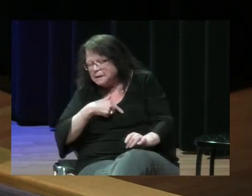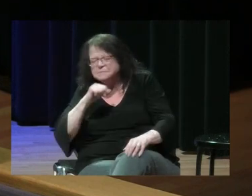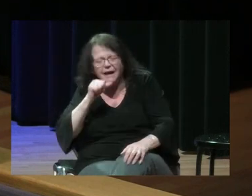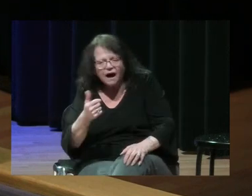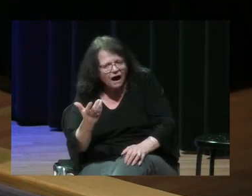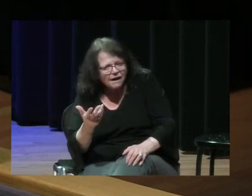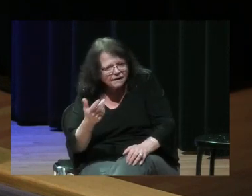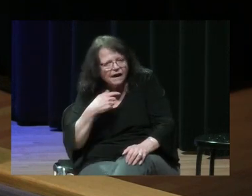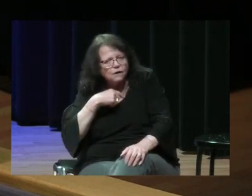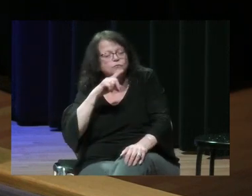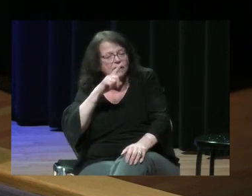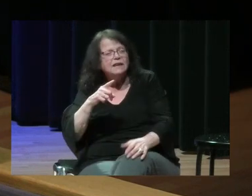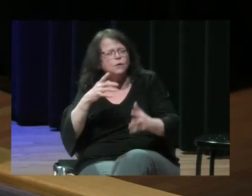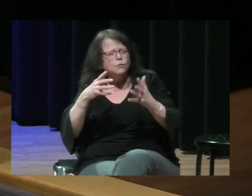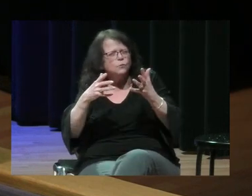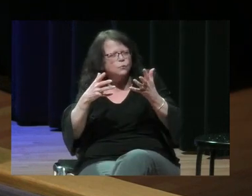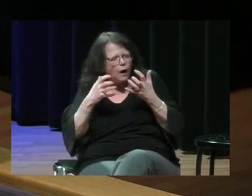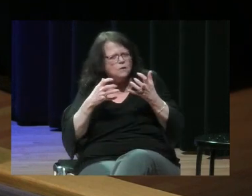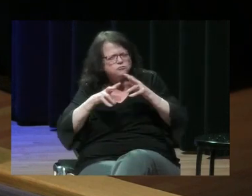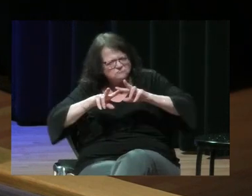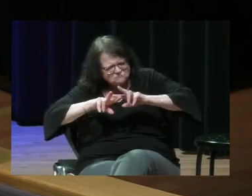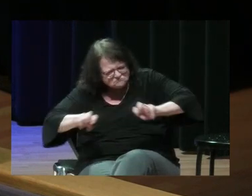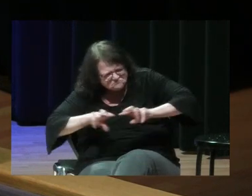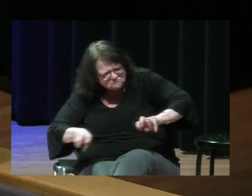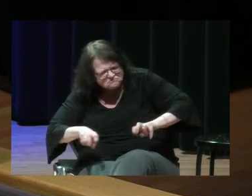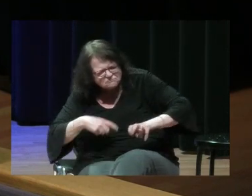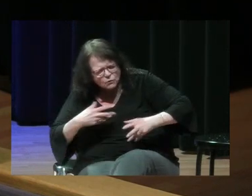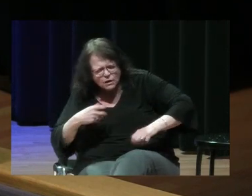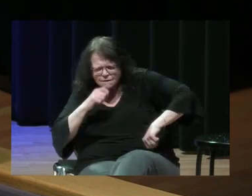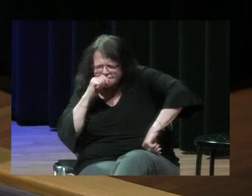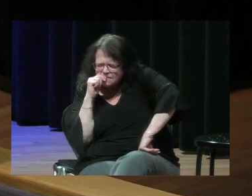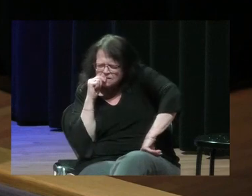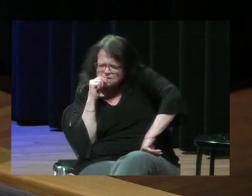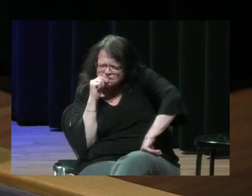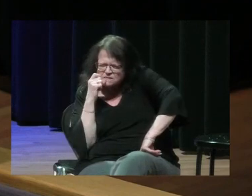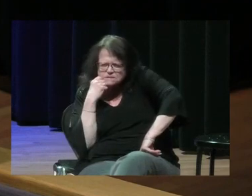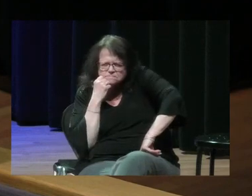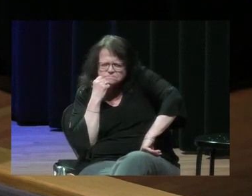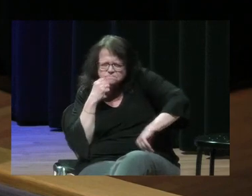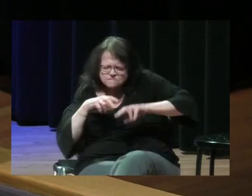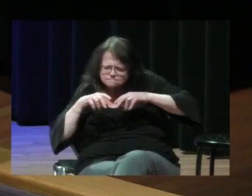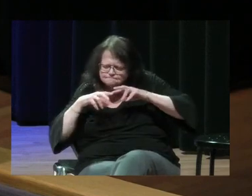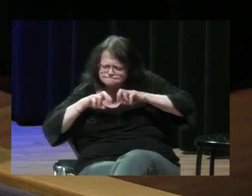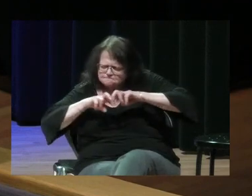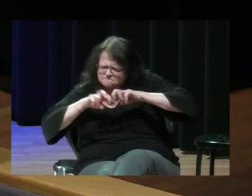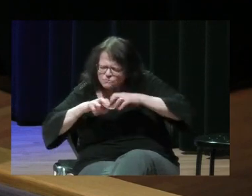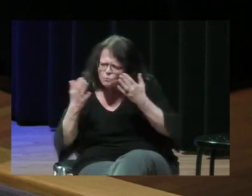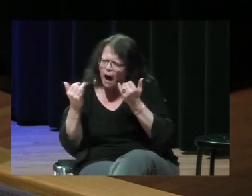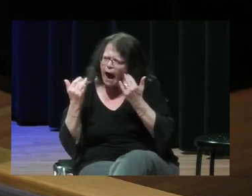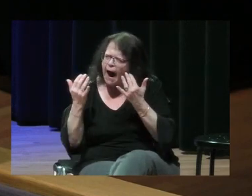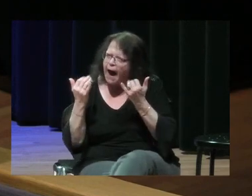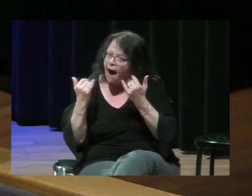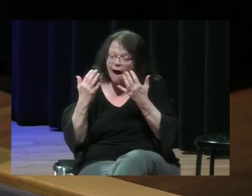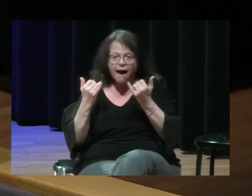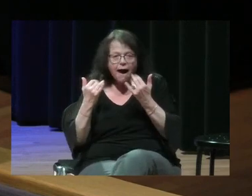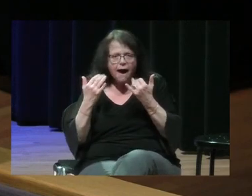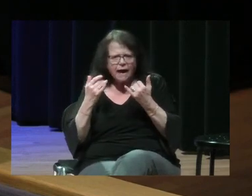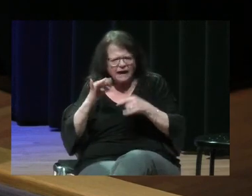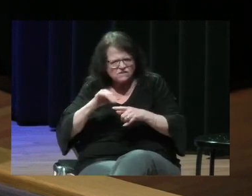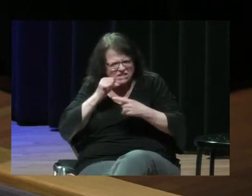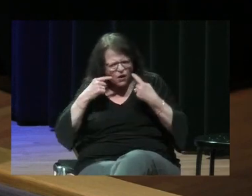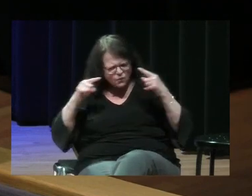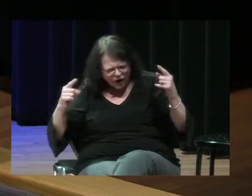Like, I want to dig and scratch and say, but why do we do it this way? And if it's not working, why do we continue to do it this